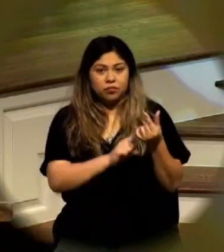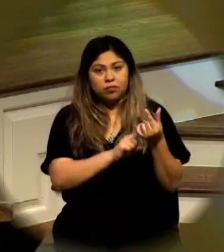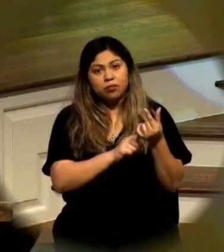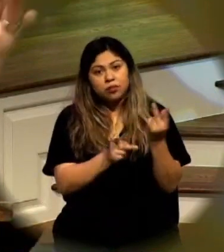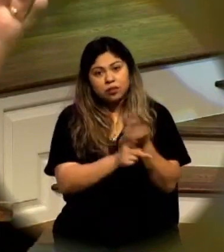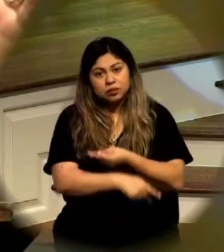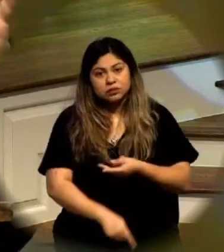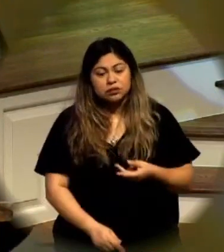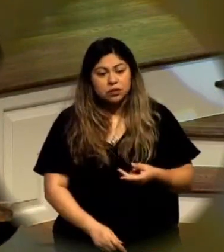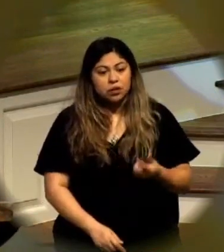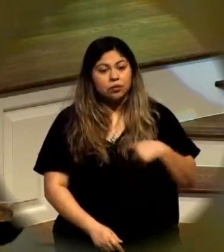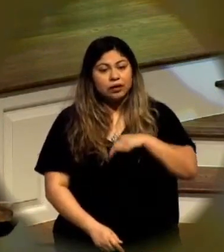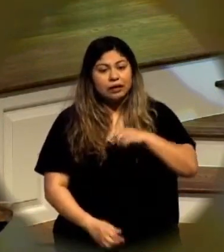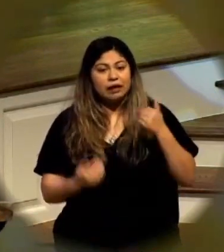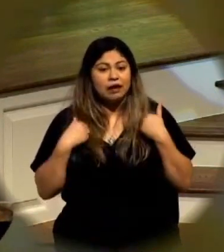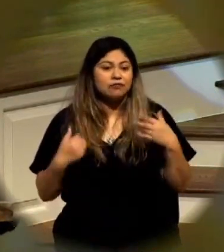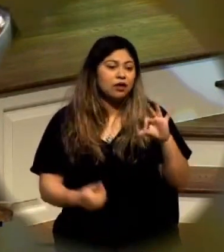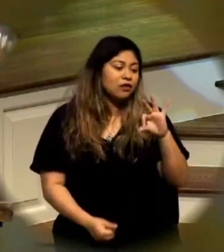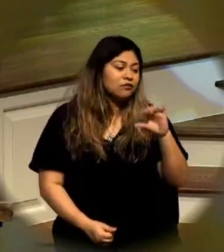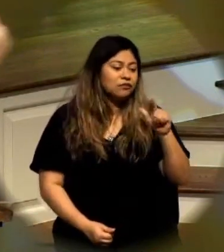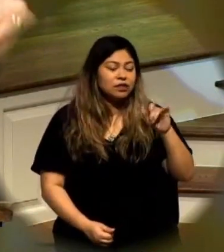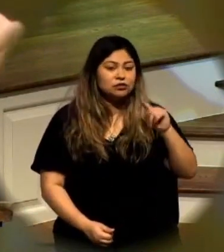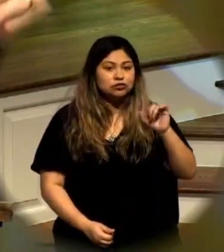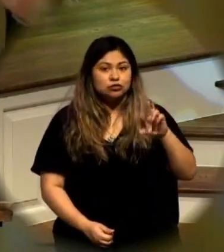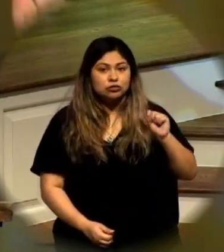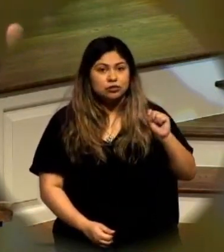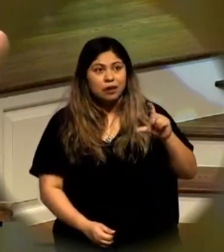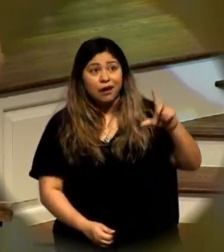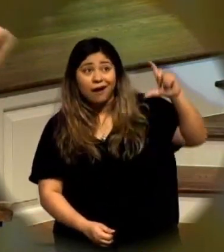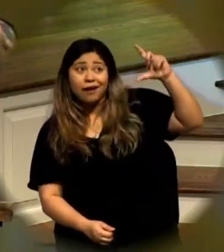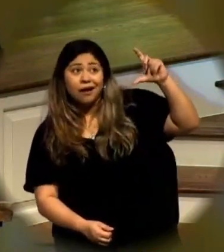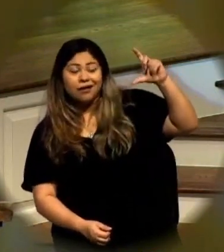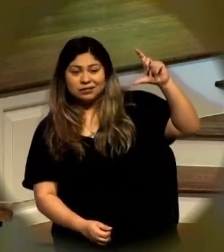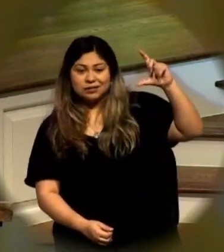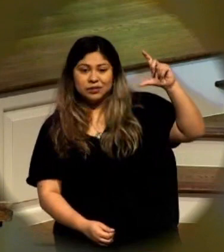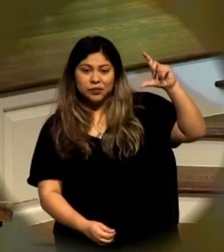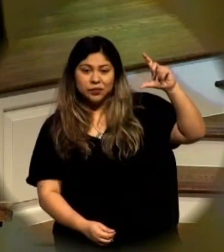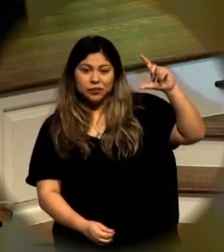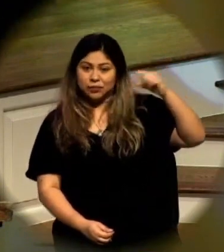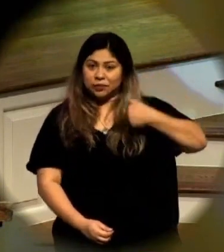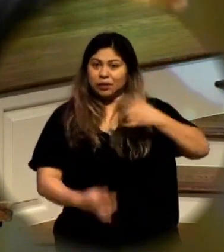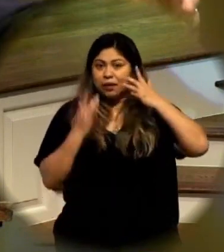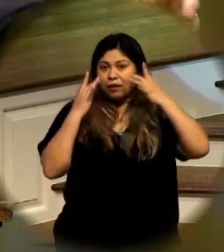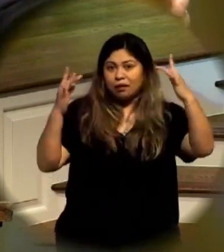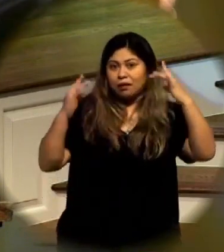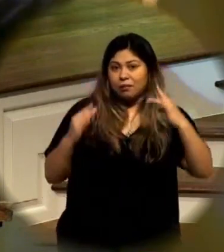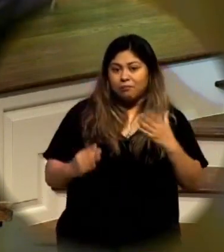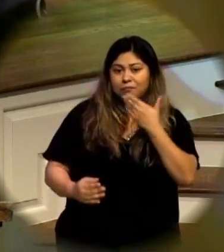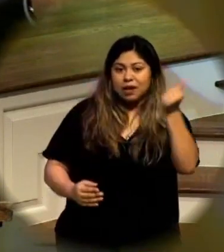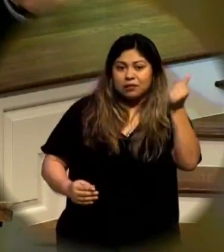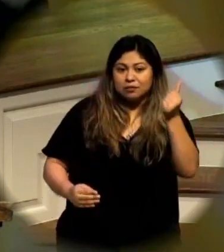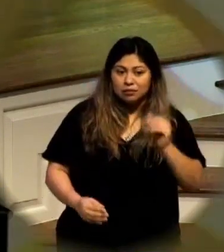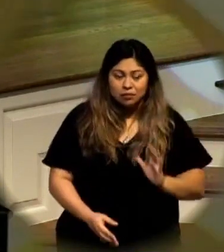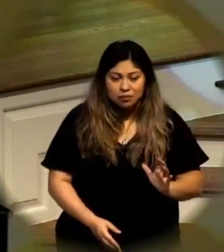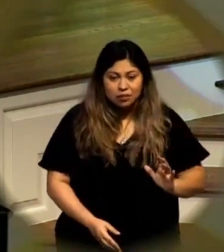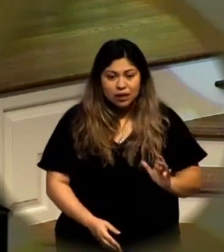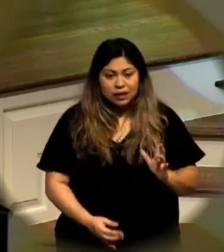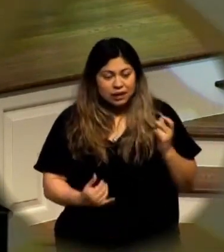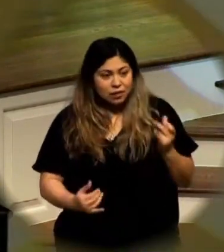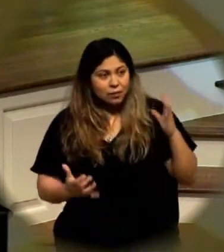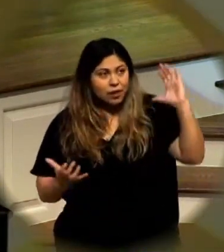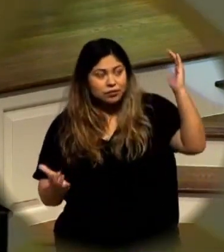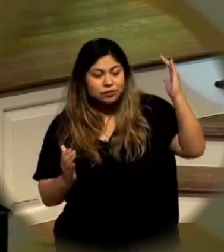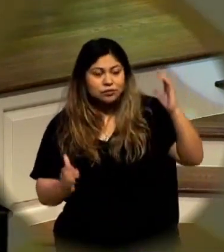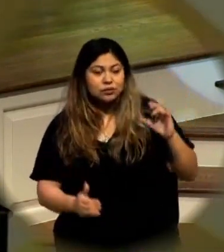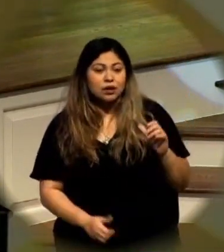what? Make what is reality look a little bit better. So now it's not only that we compare ourselves to other people, we